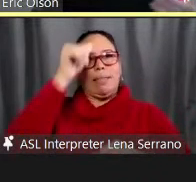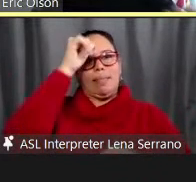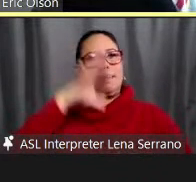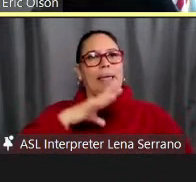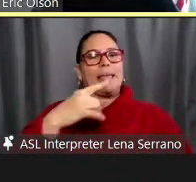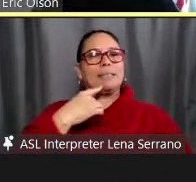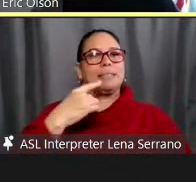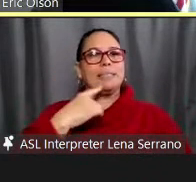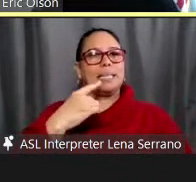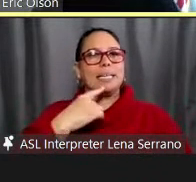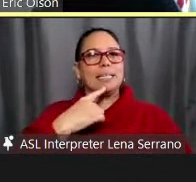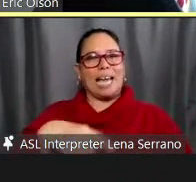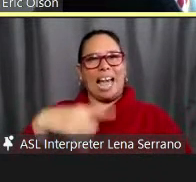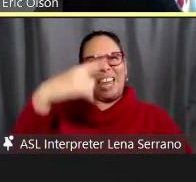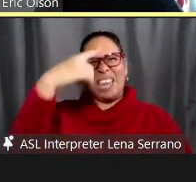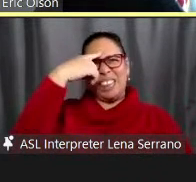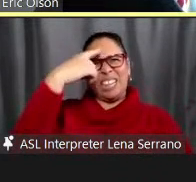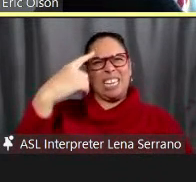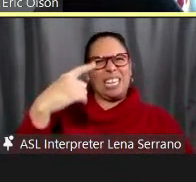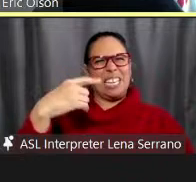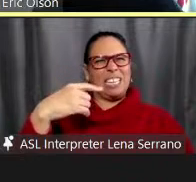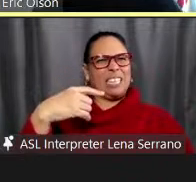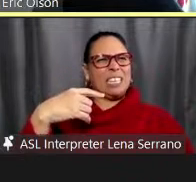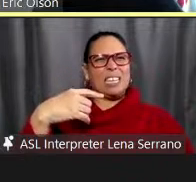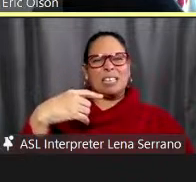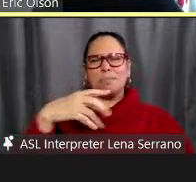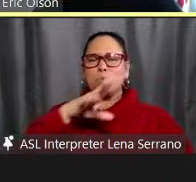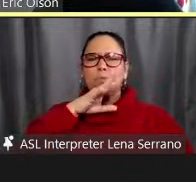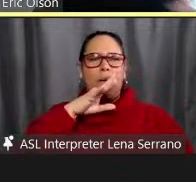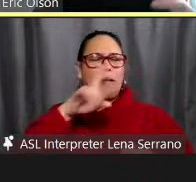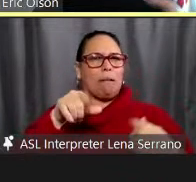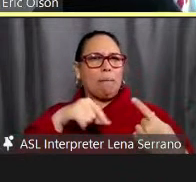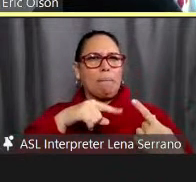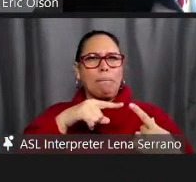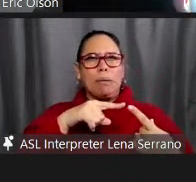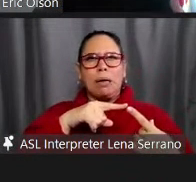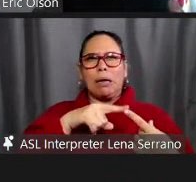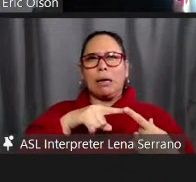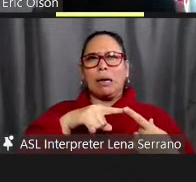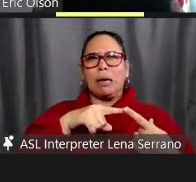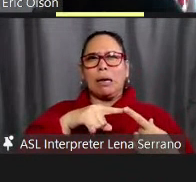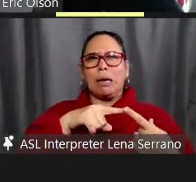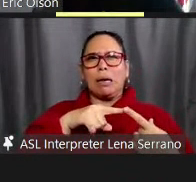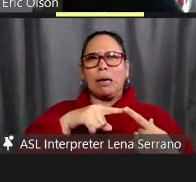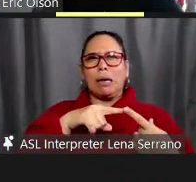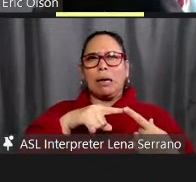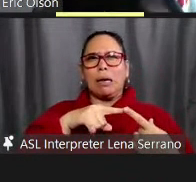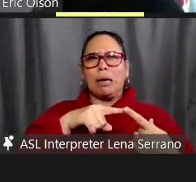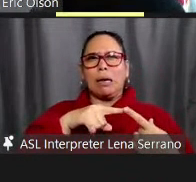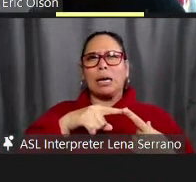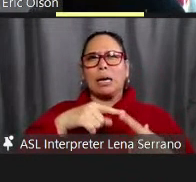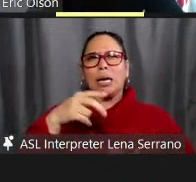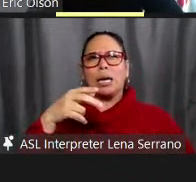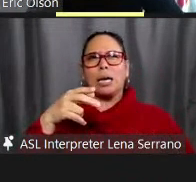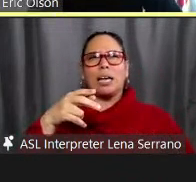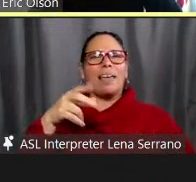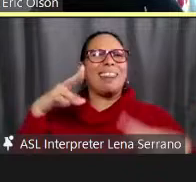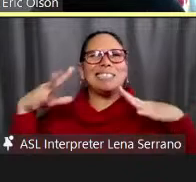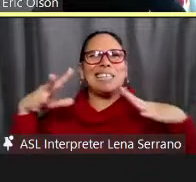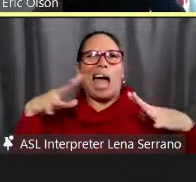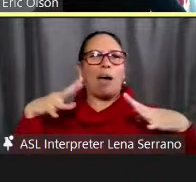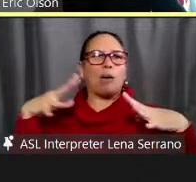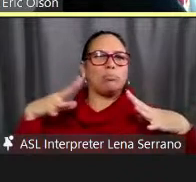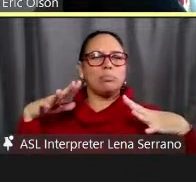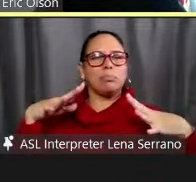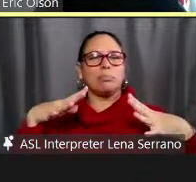says, I think he had a spike, referring to the assailant being a gun with blank. That